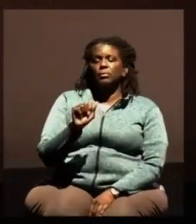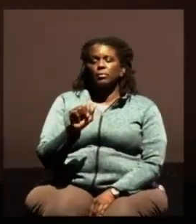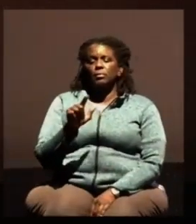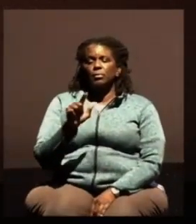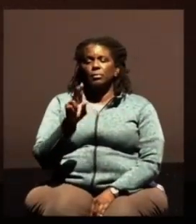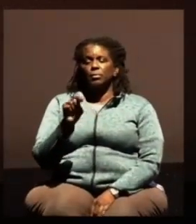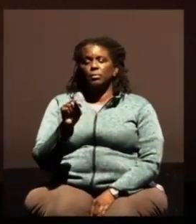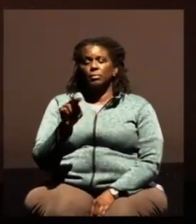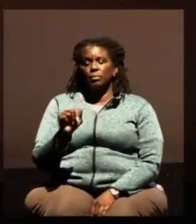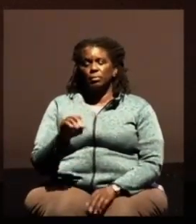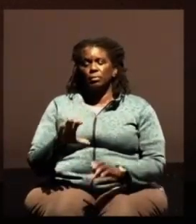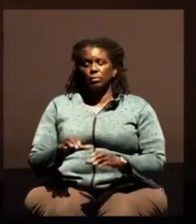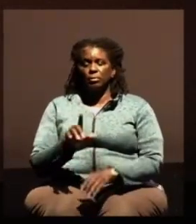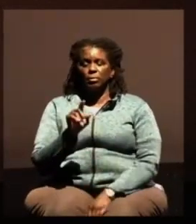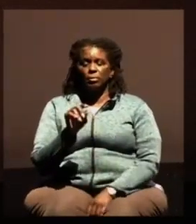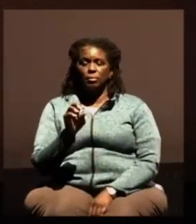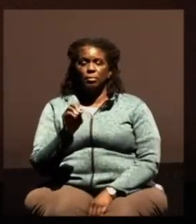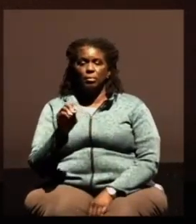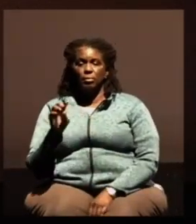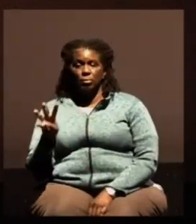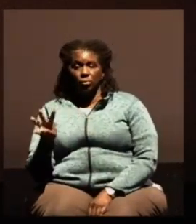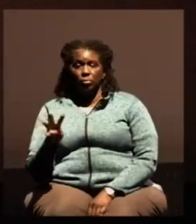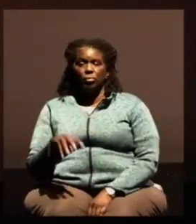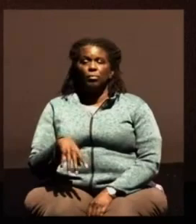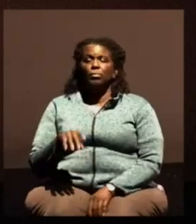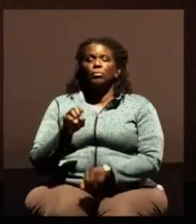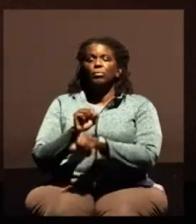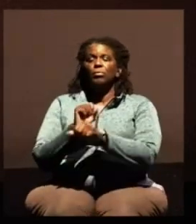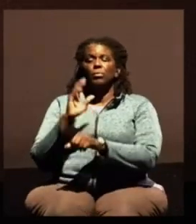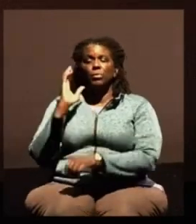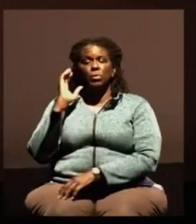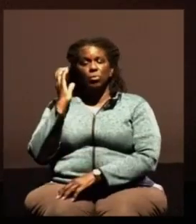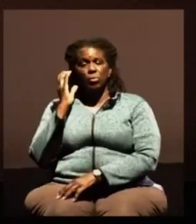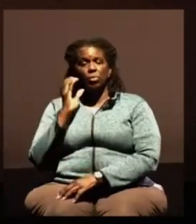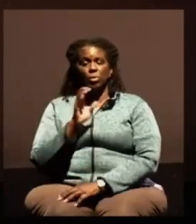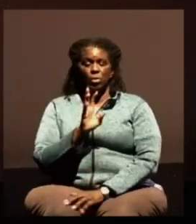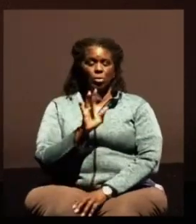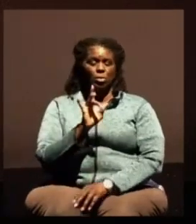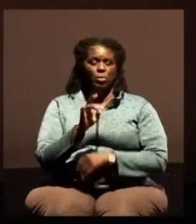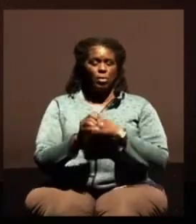California Public Radio. She brings over 25 years of experience in financial management and